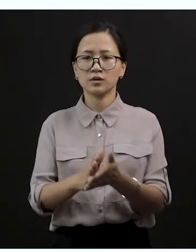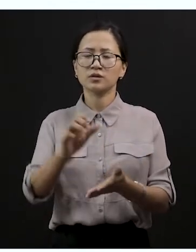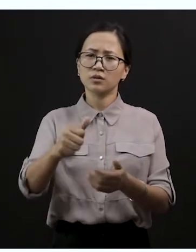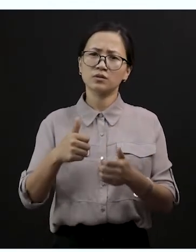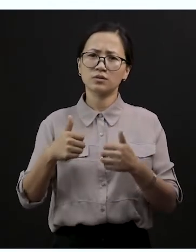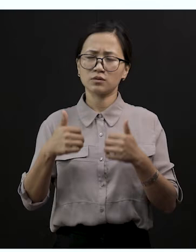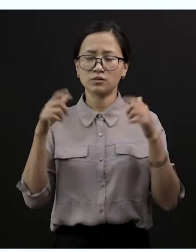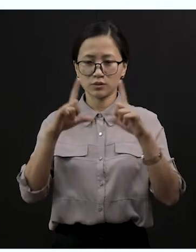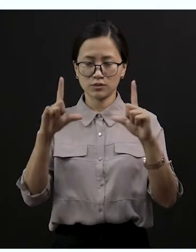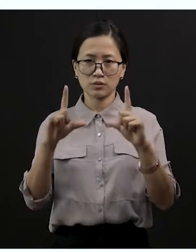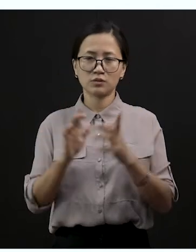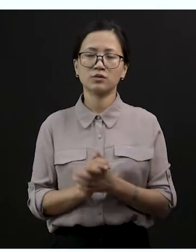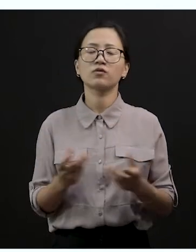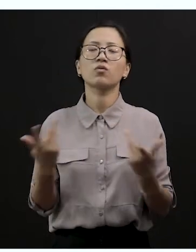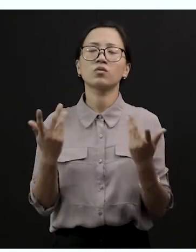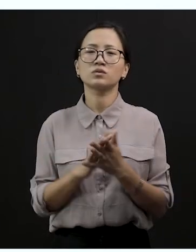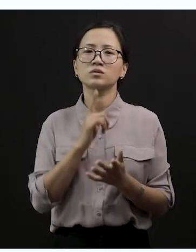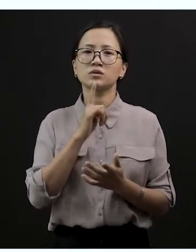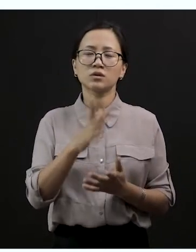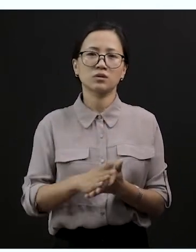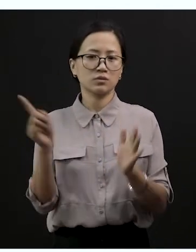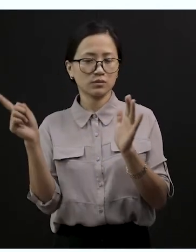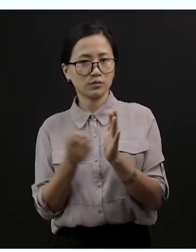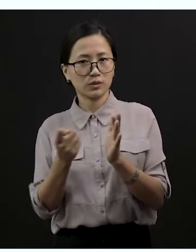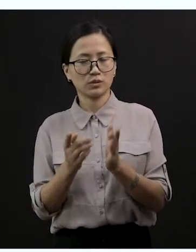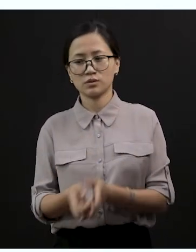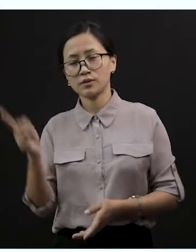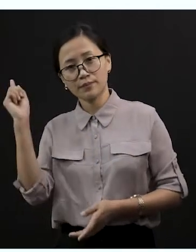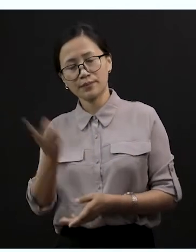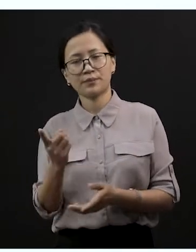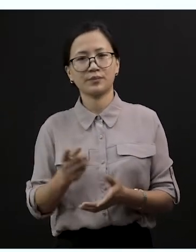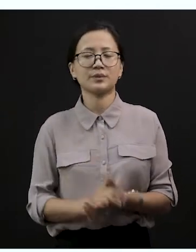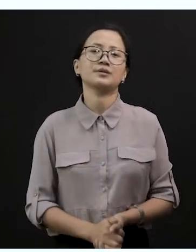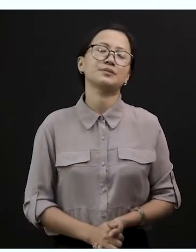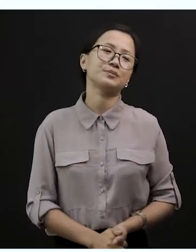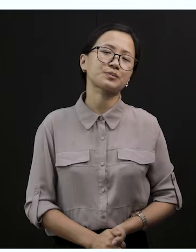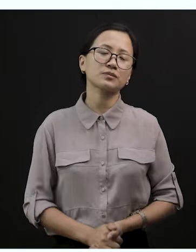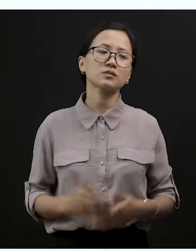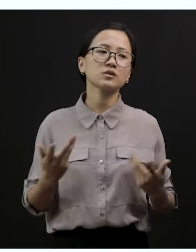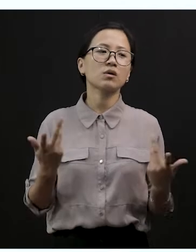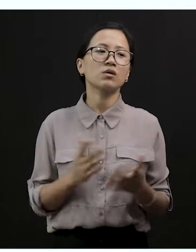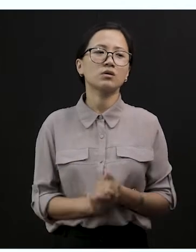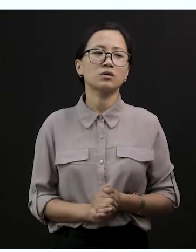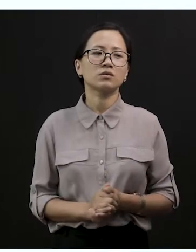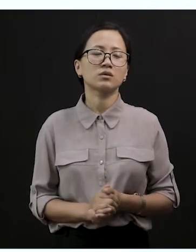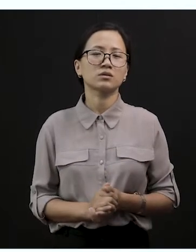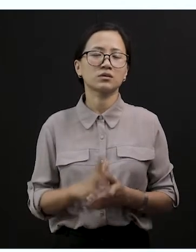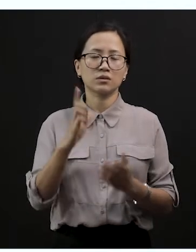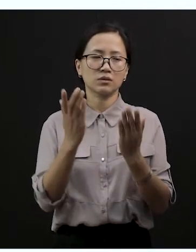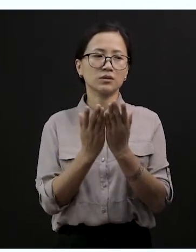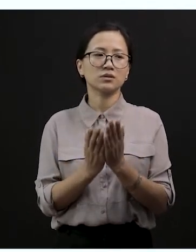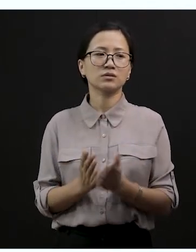you do. Lima stole, and so he got beating, okay? So that is it. Now, what lesson do you think Lima have